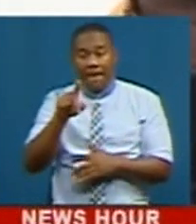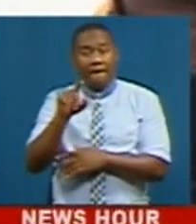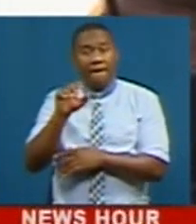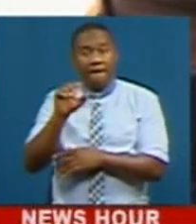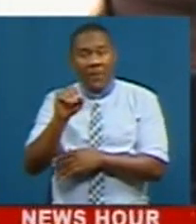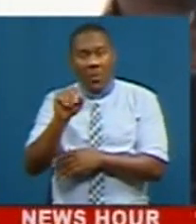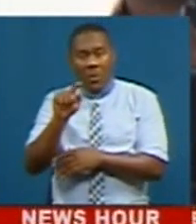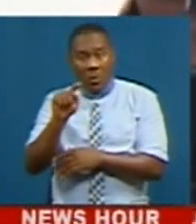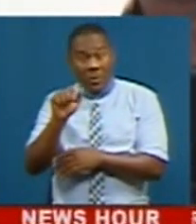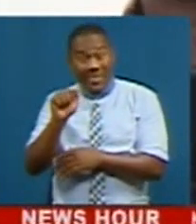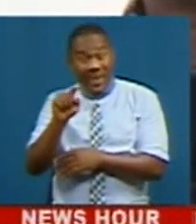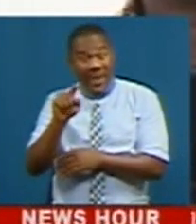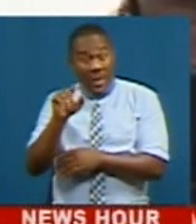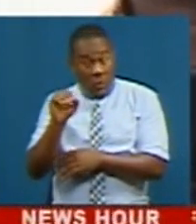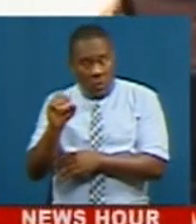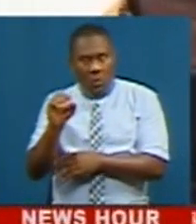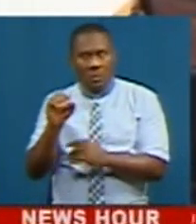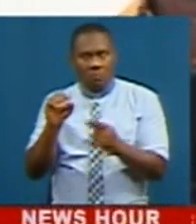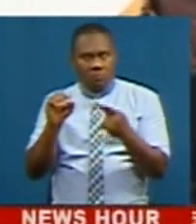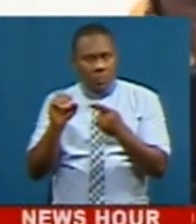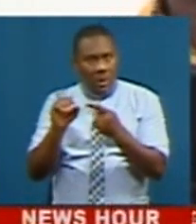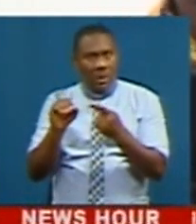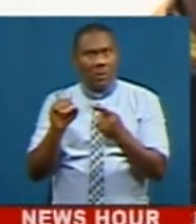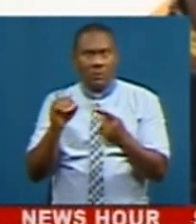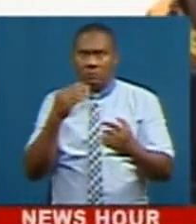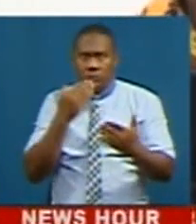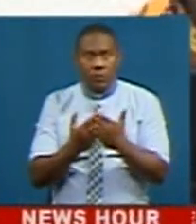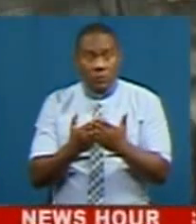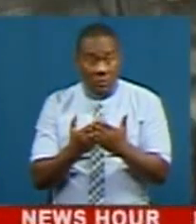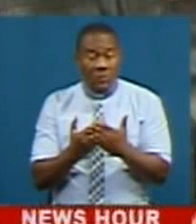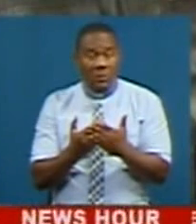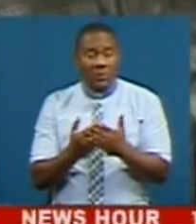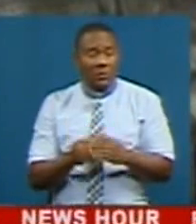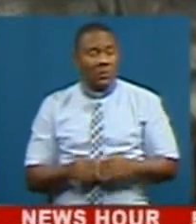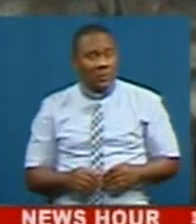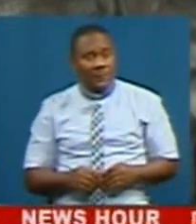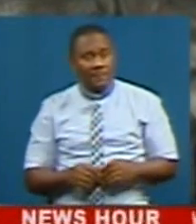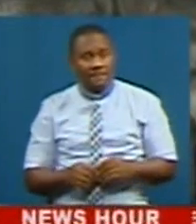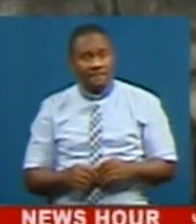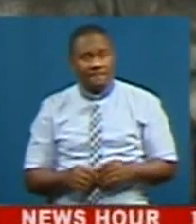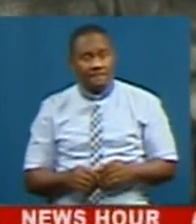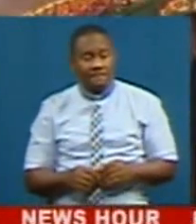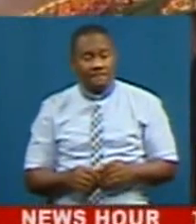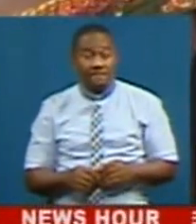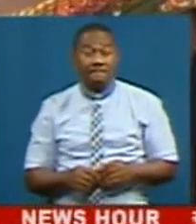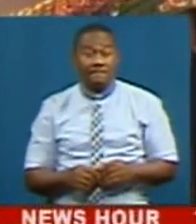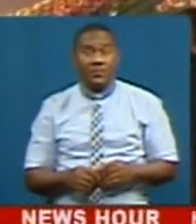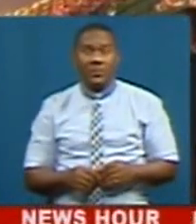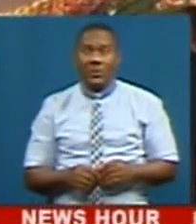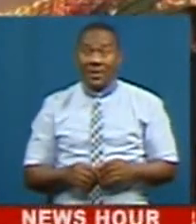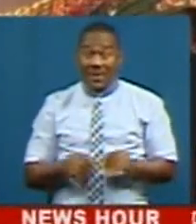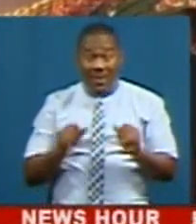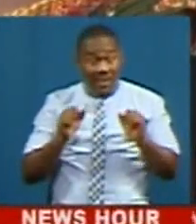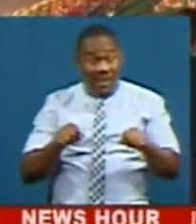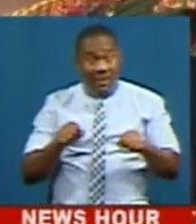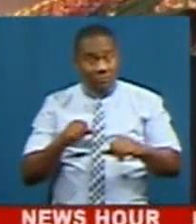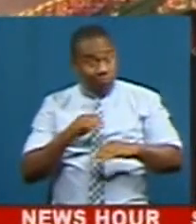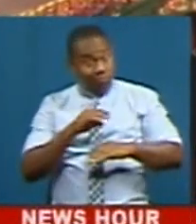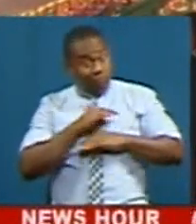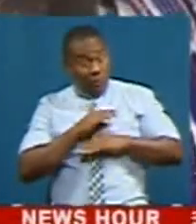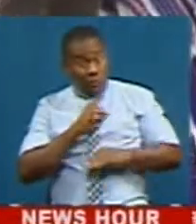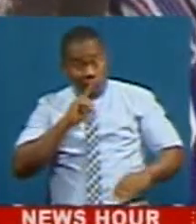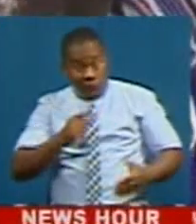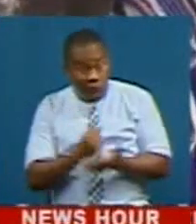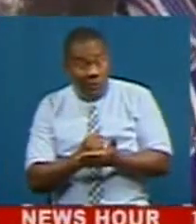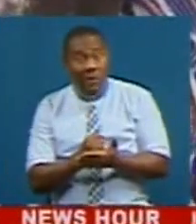food security, health and industrial crop commodity in Ghana. To be thoroughly convinced that the proposed varieties had superior